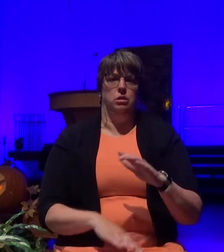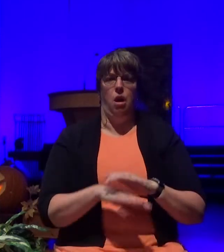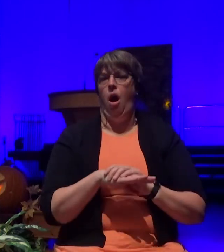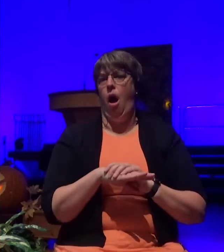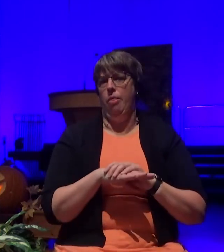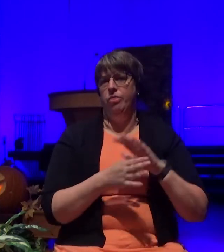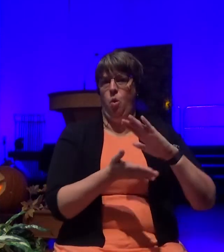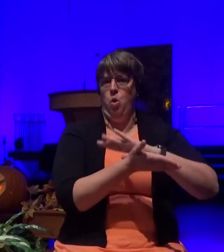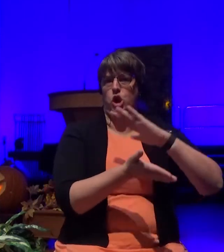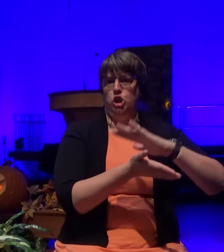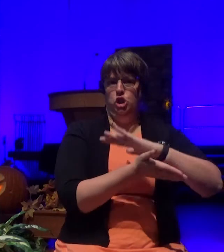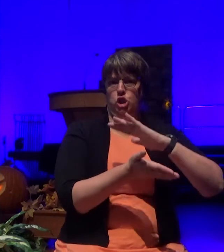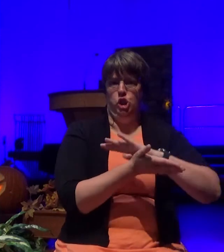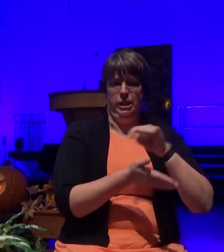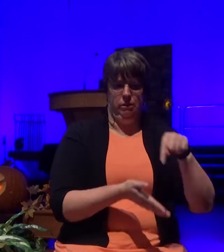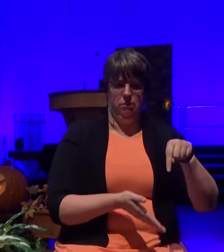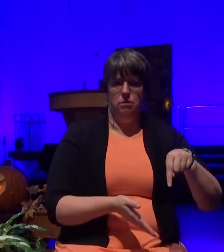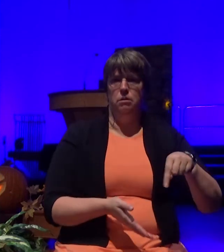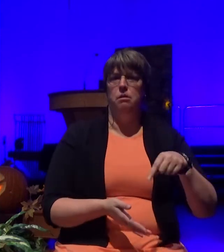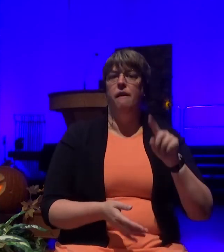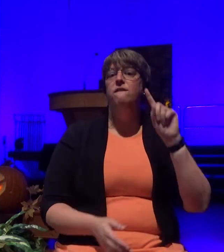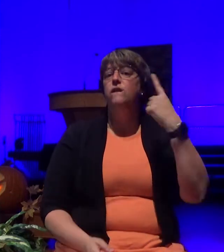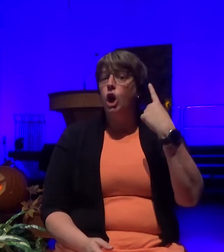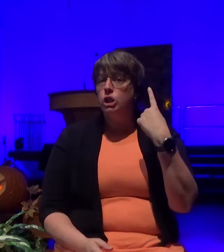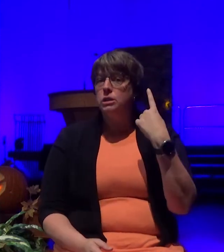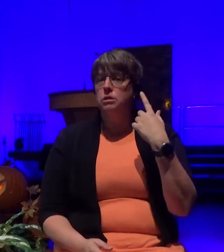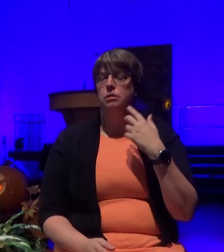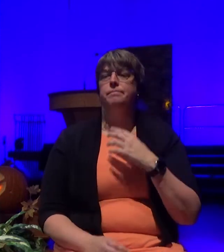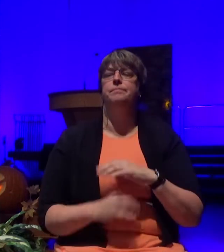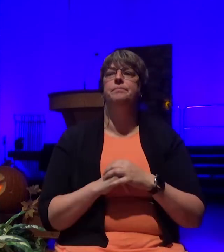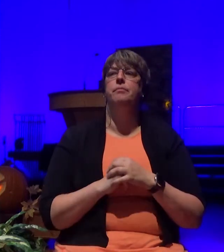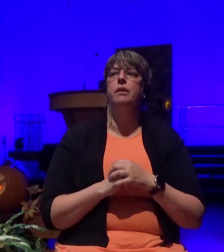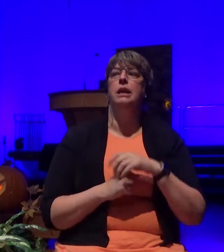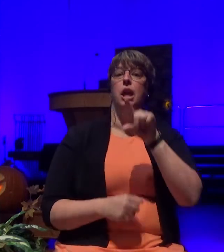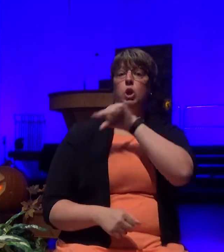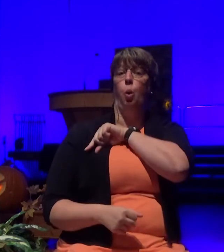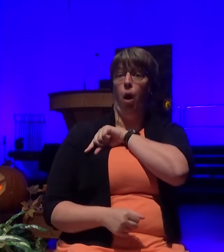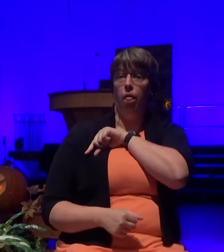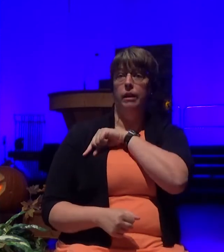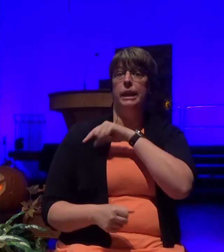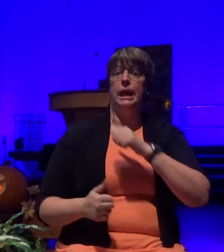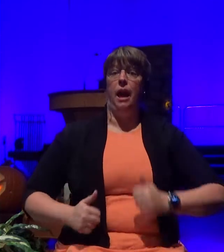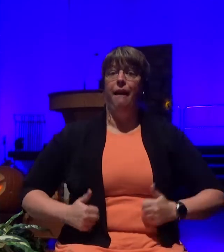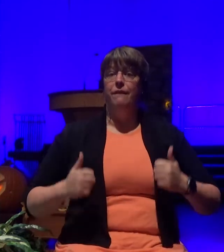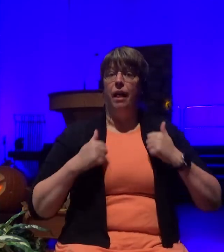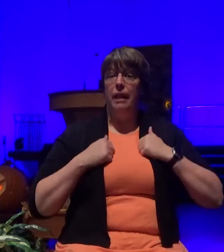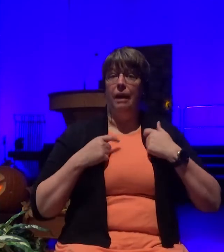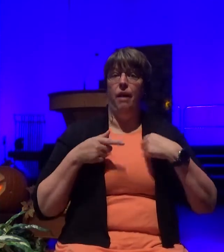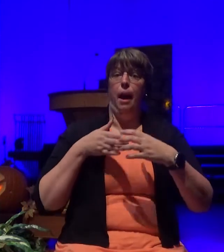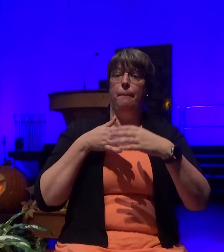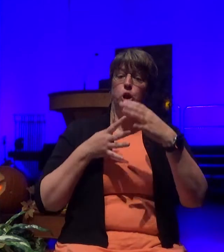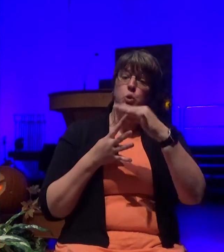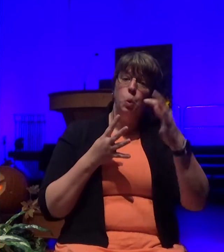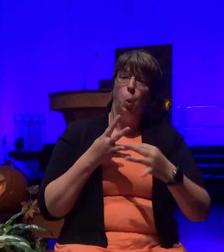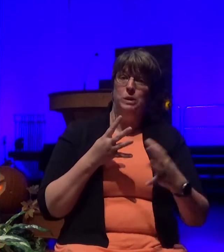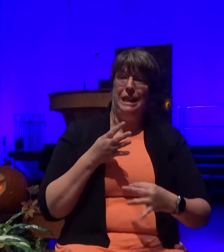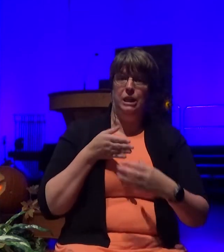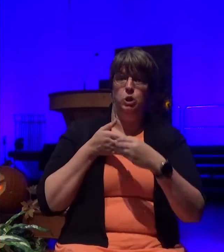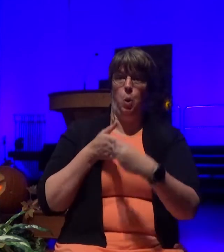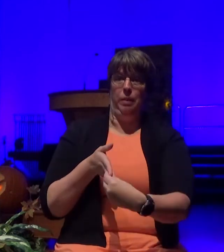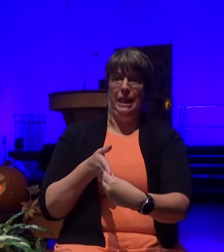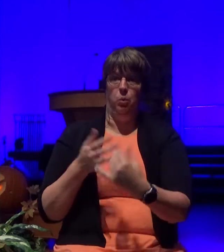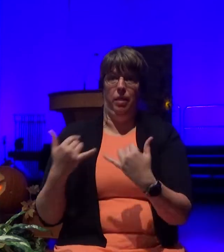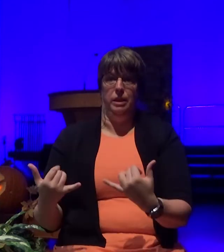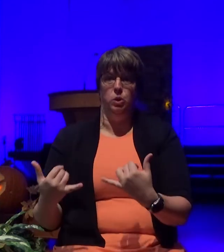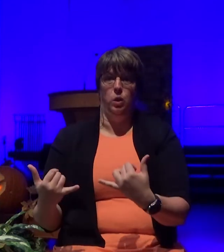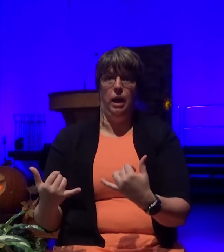worksheet is the quality of life I choose to lead with today. And I, of course, chose